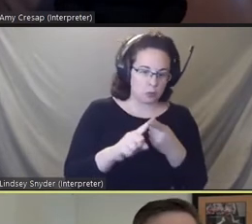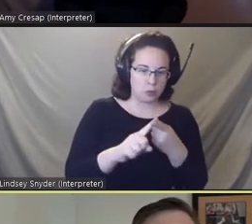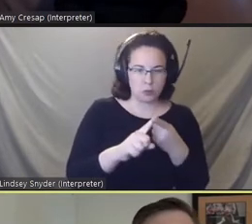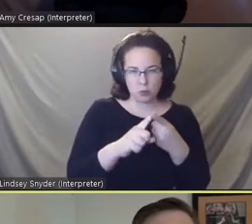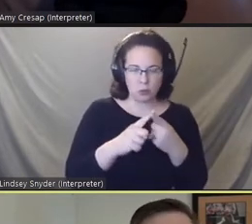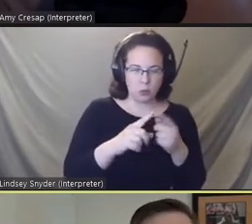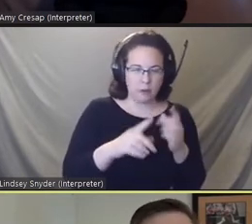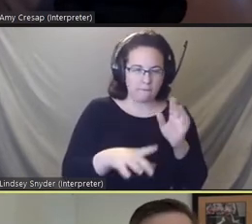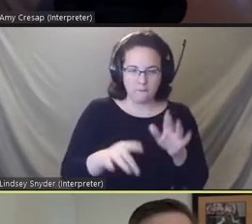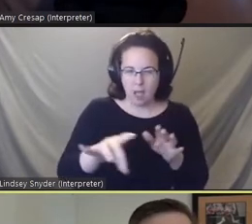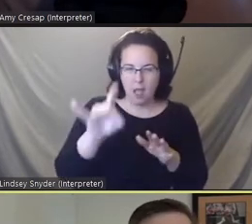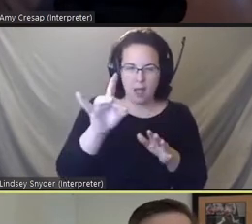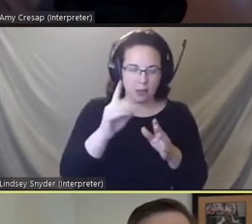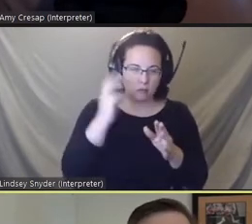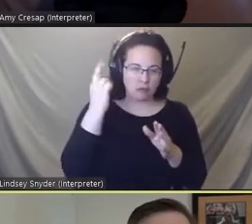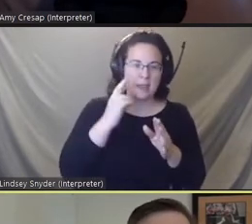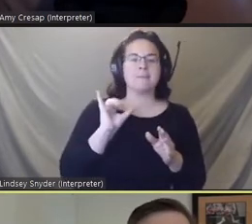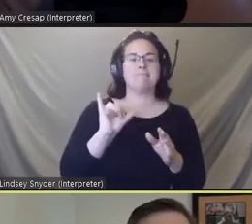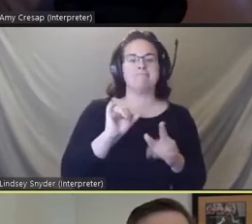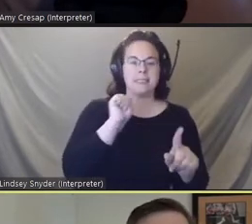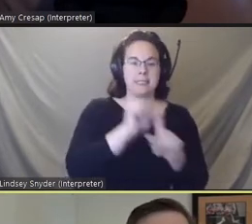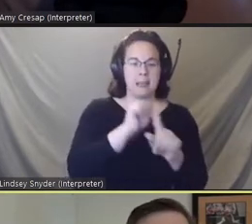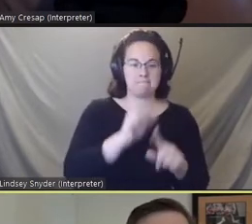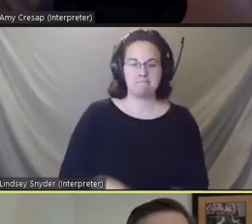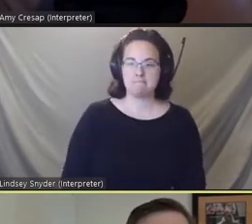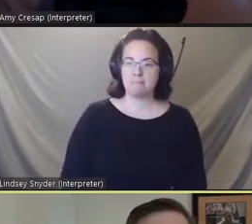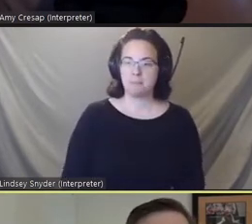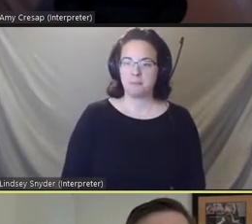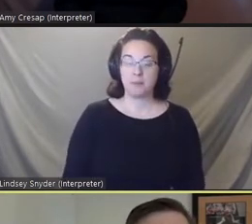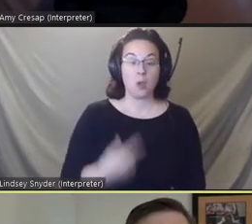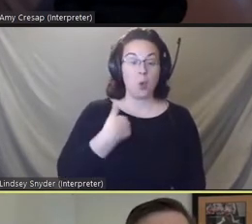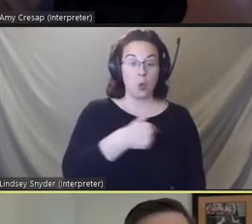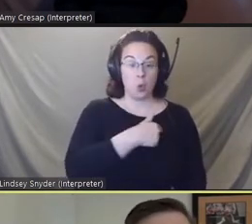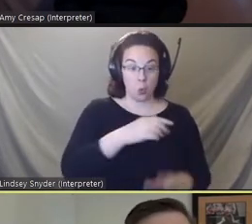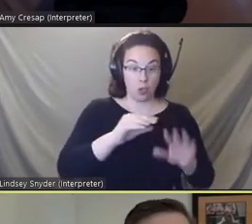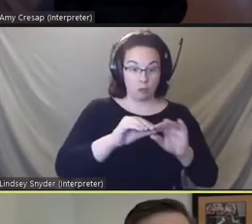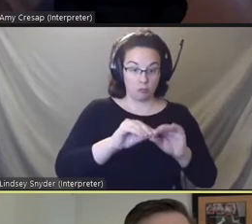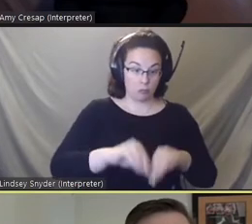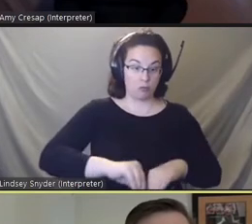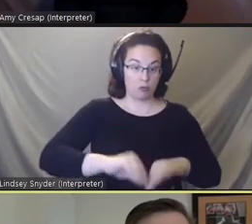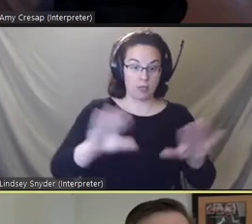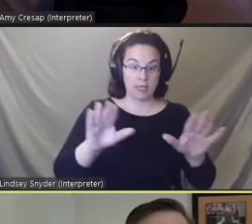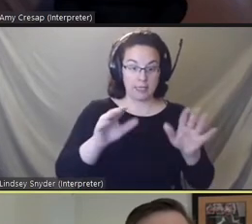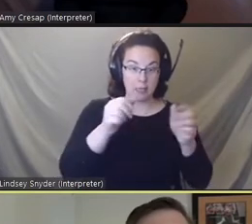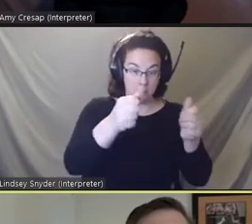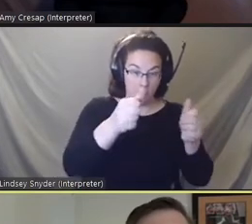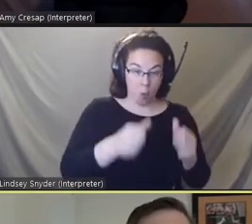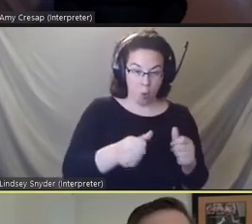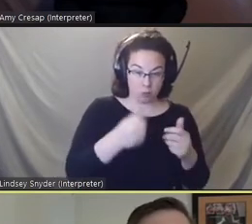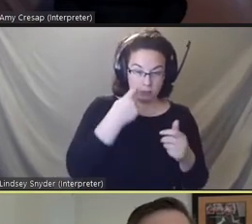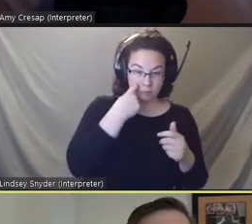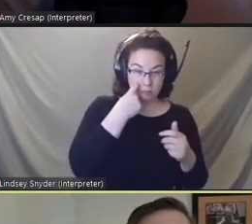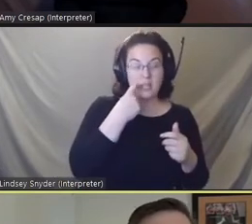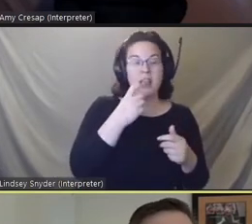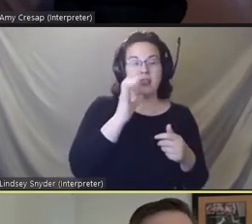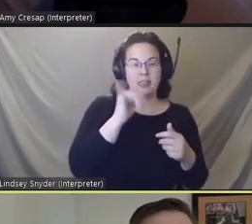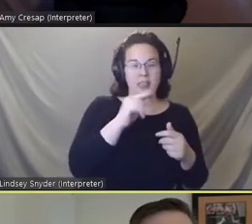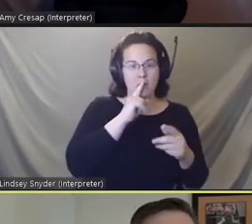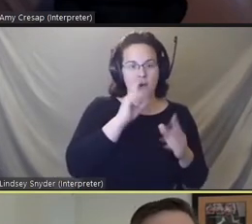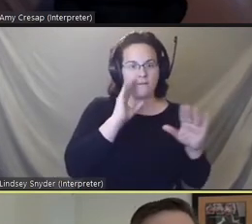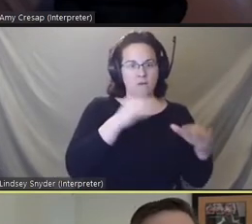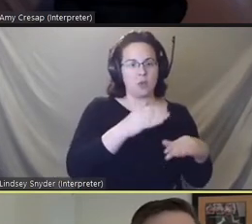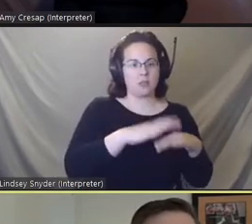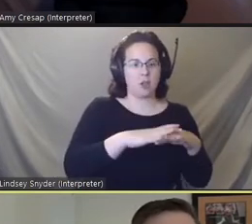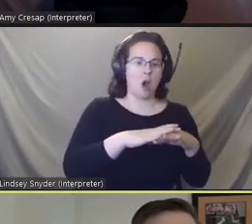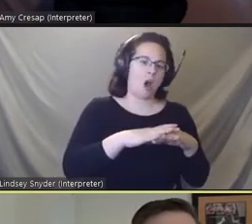scams. We also released a post earlier this year on COVID scams that target older Americans. We rolled this